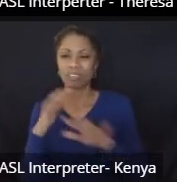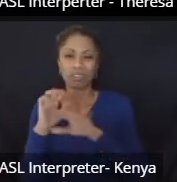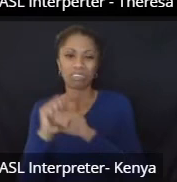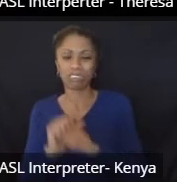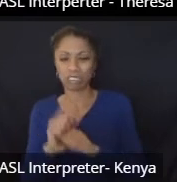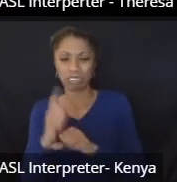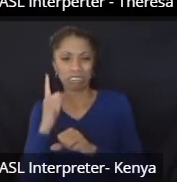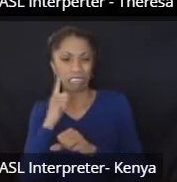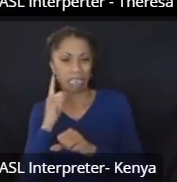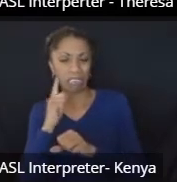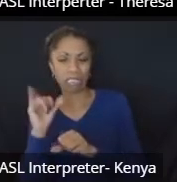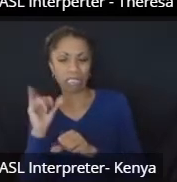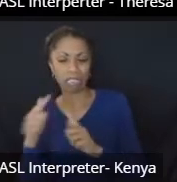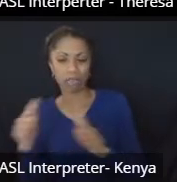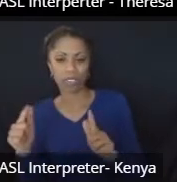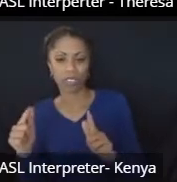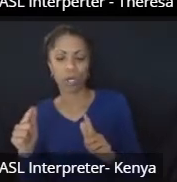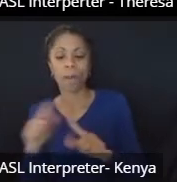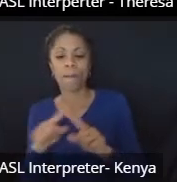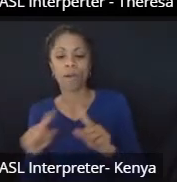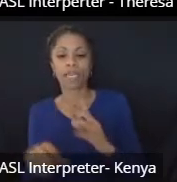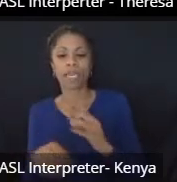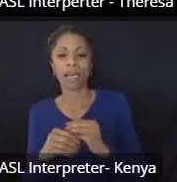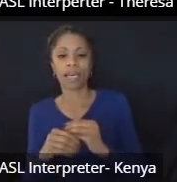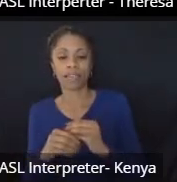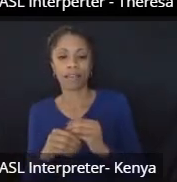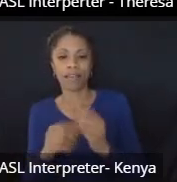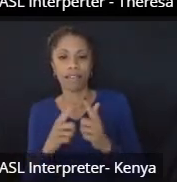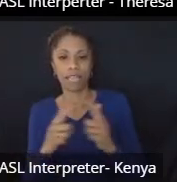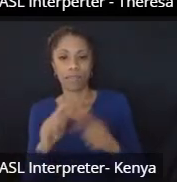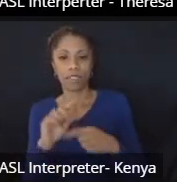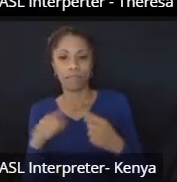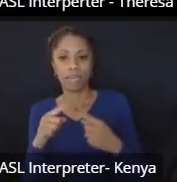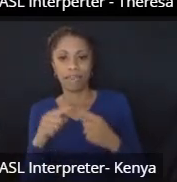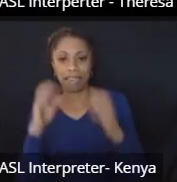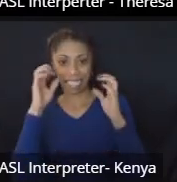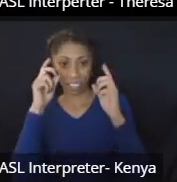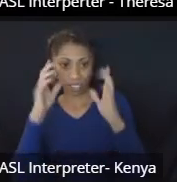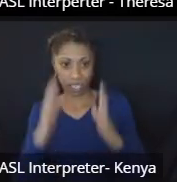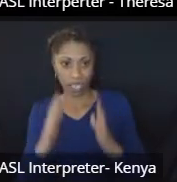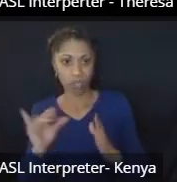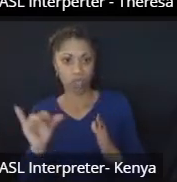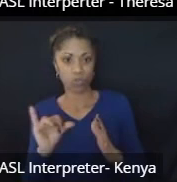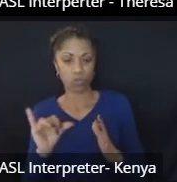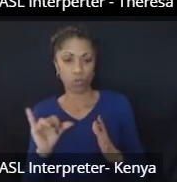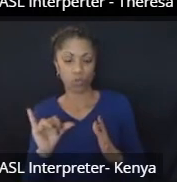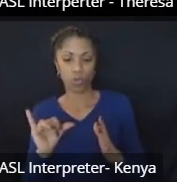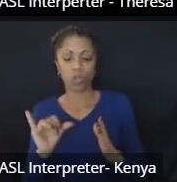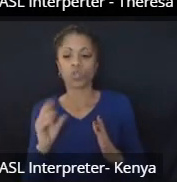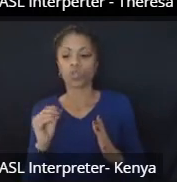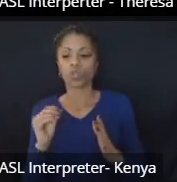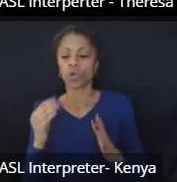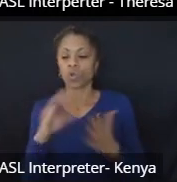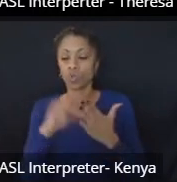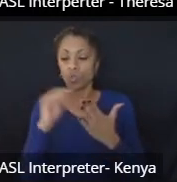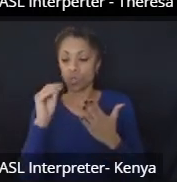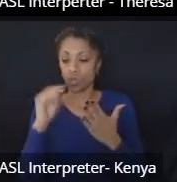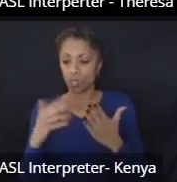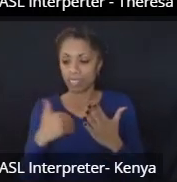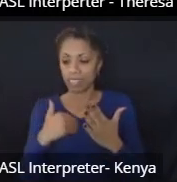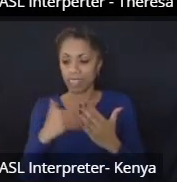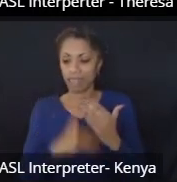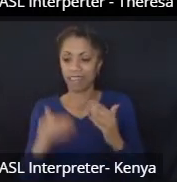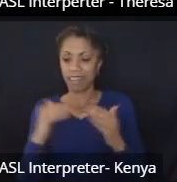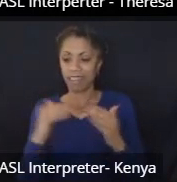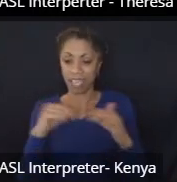stuff. And we also included some language about educators there as well, so that students have the equitable access that they need so that